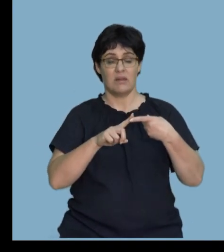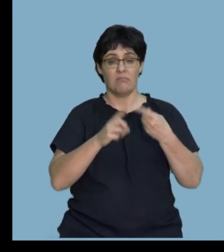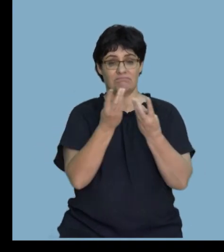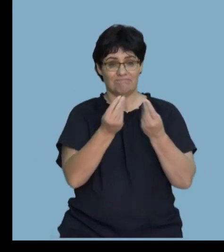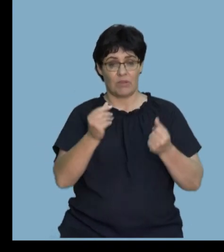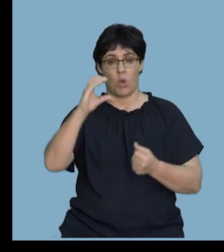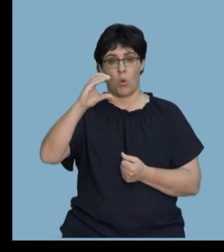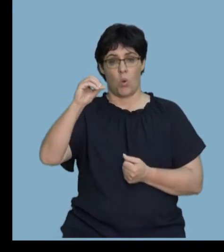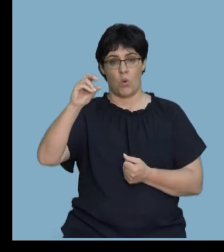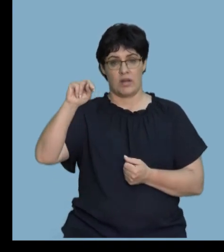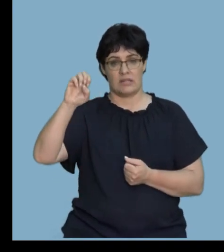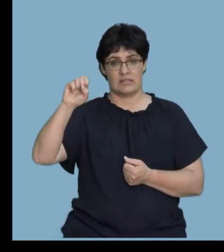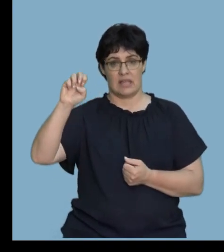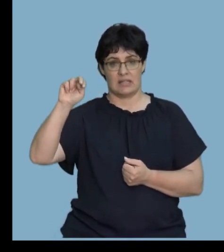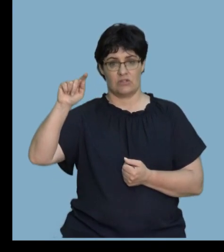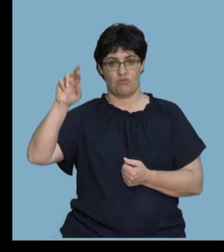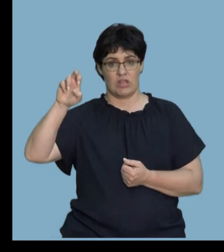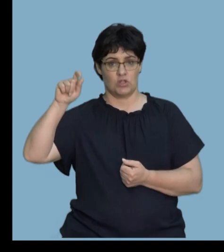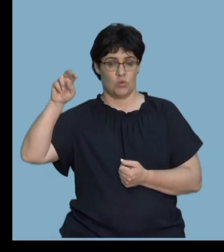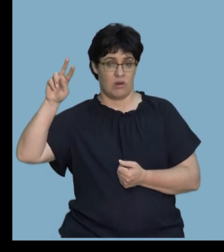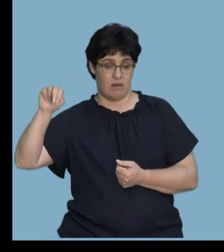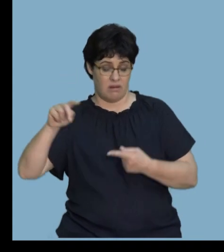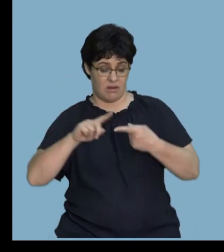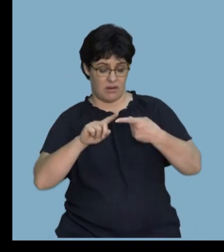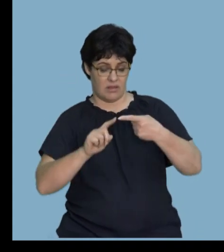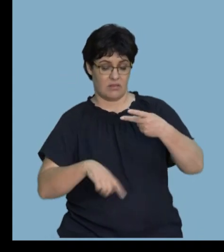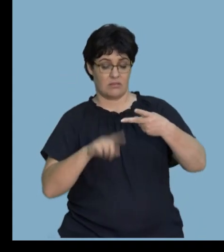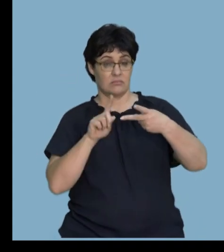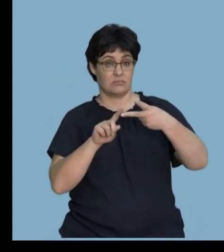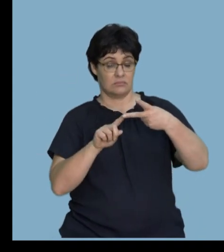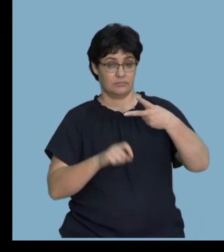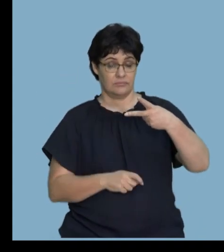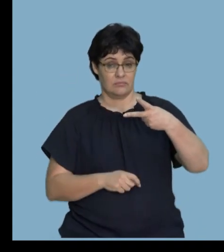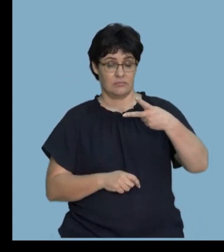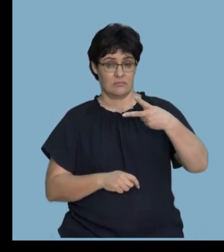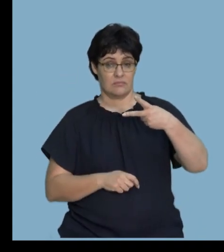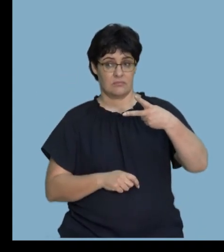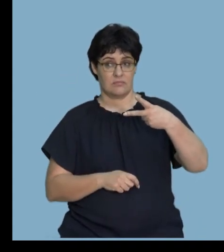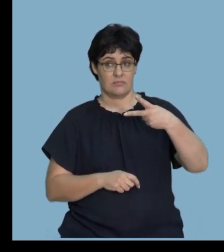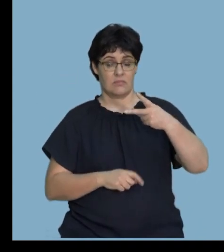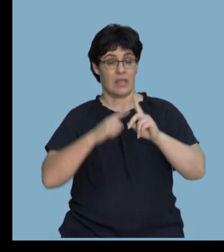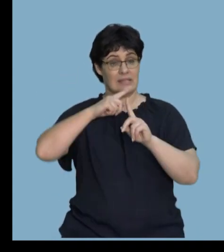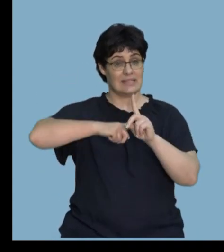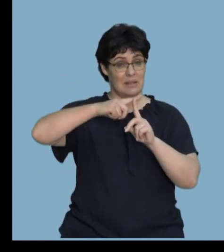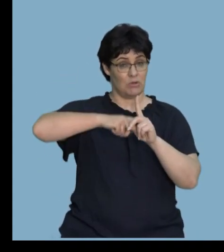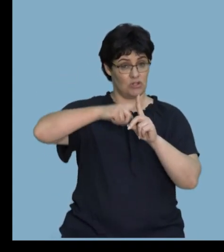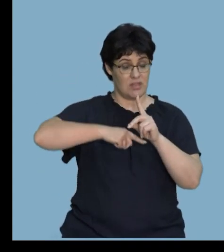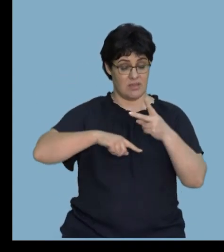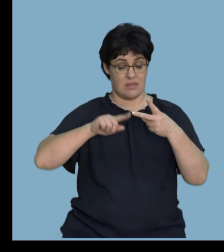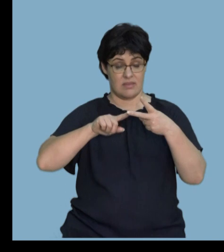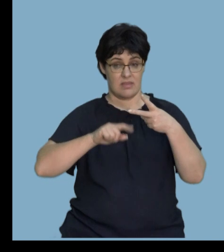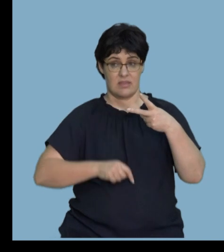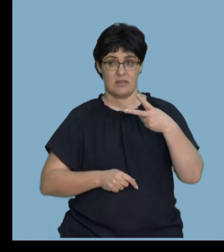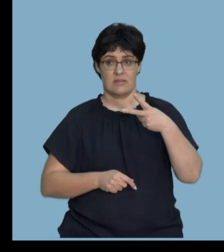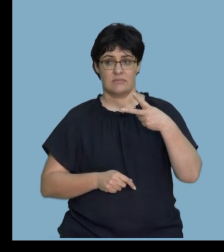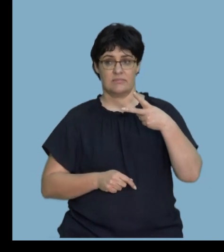okay? All right? And then the other one is temperature,